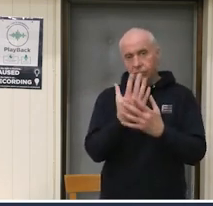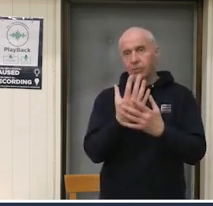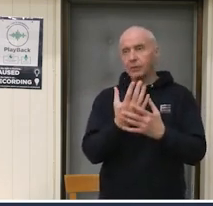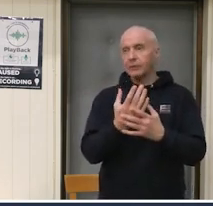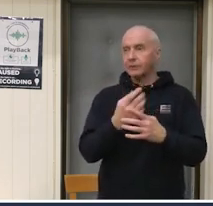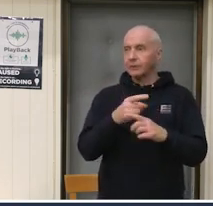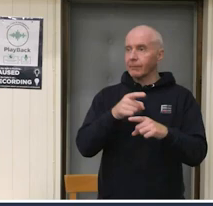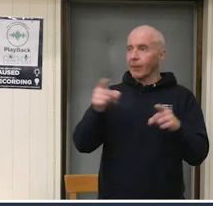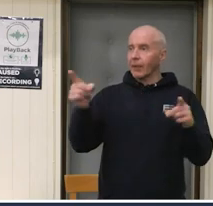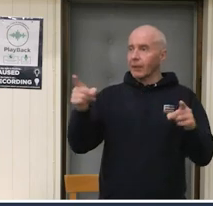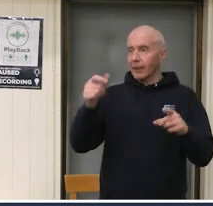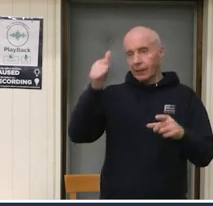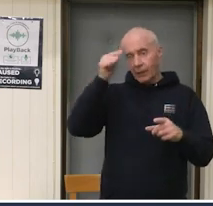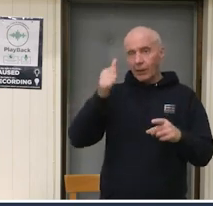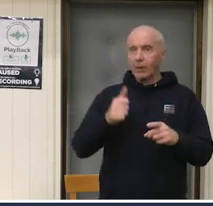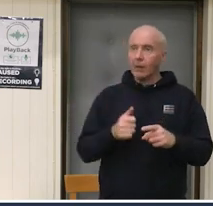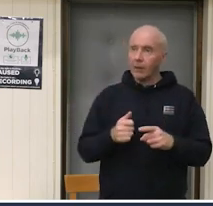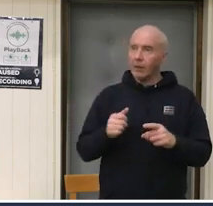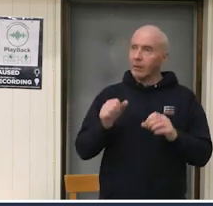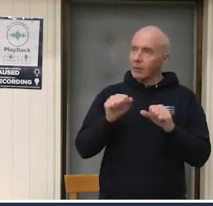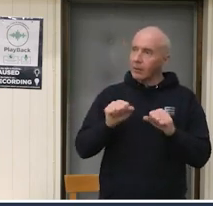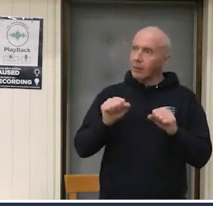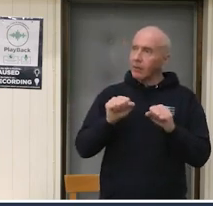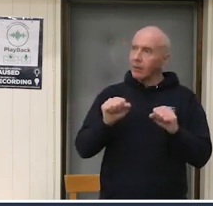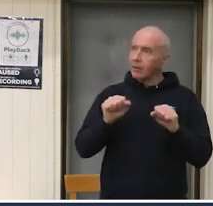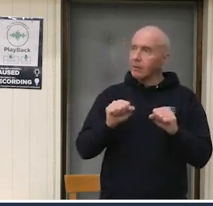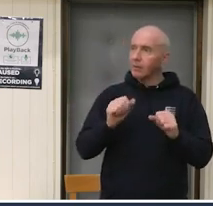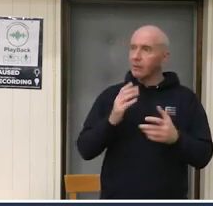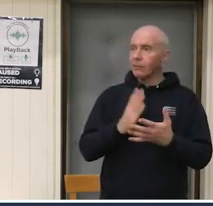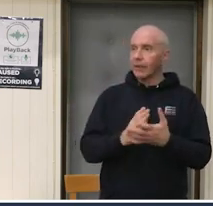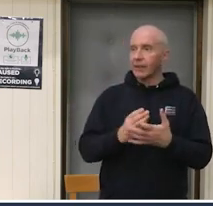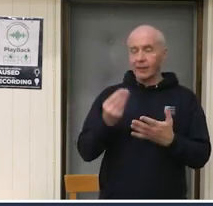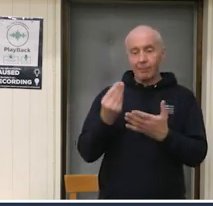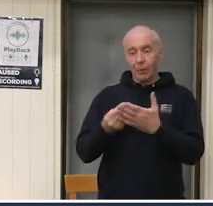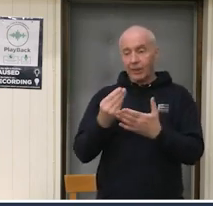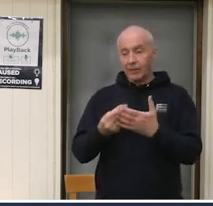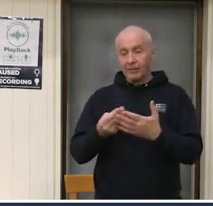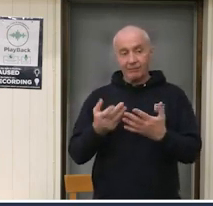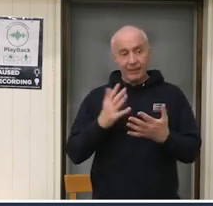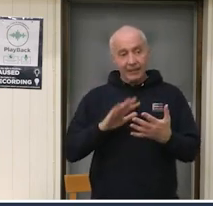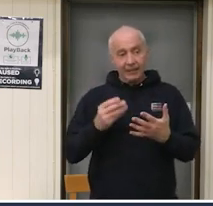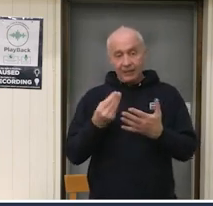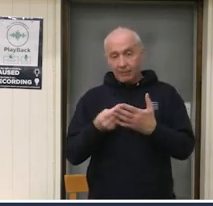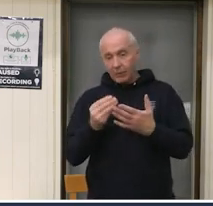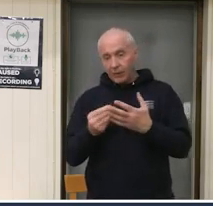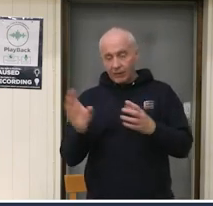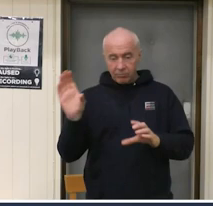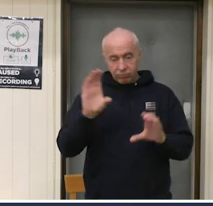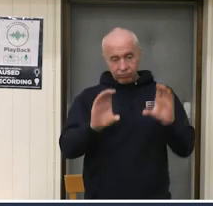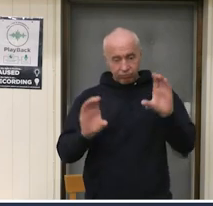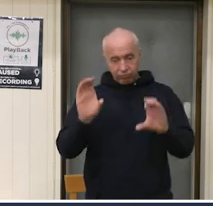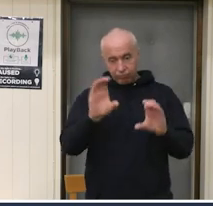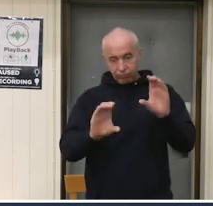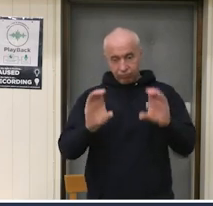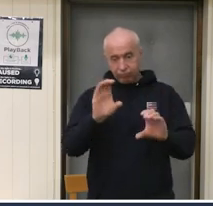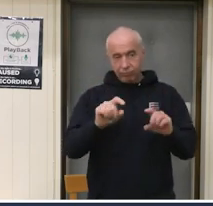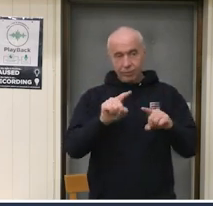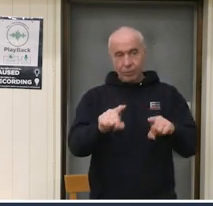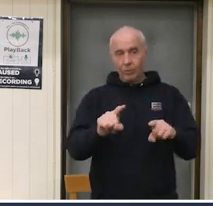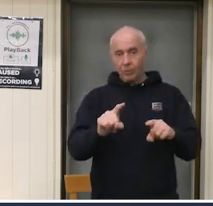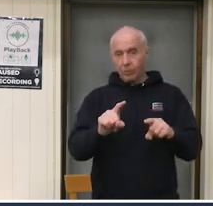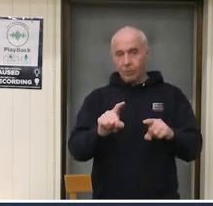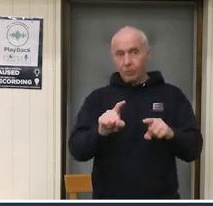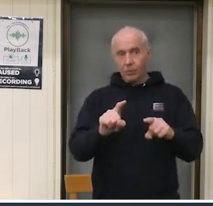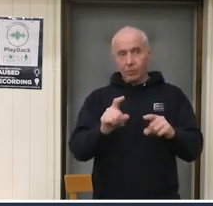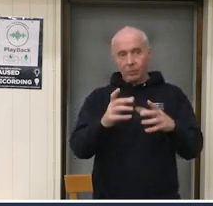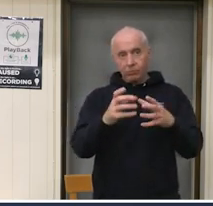all bored of waiting, right? Often it just comes down to dirty old money, I'm afraid, and how much money you can throw at the problem to make it go away, which is